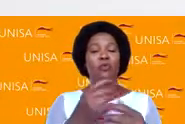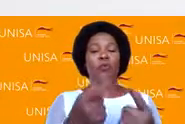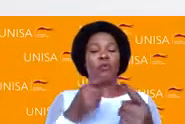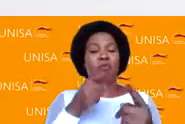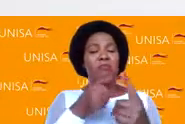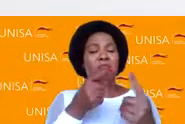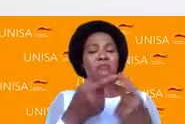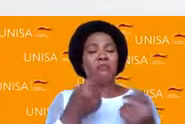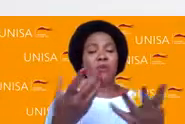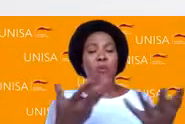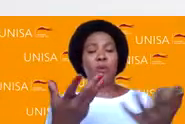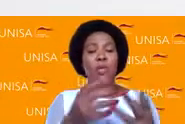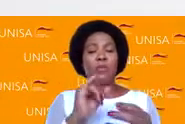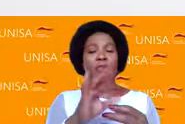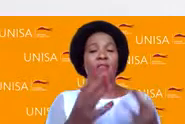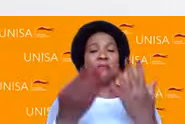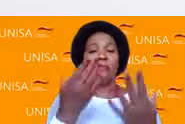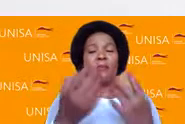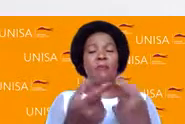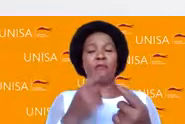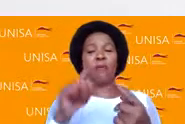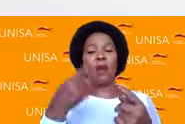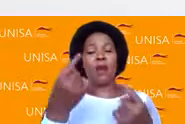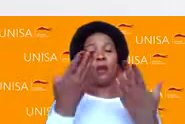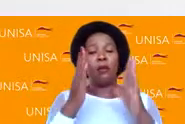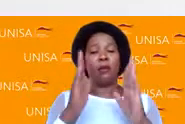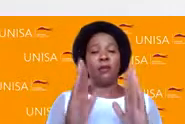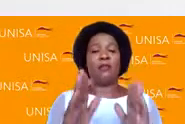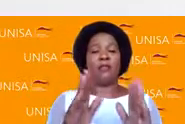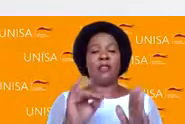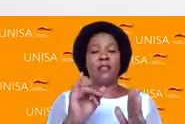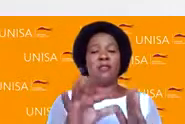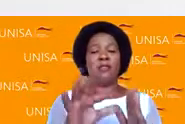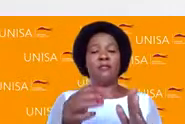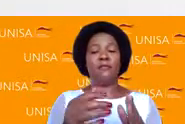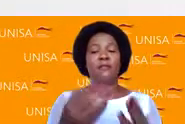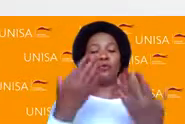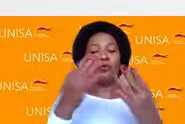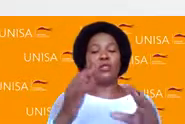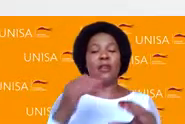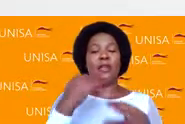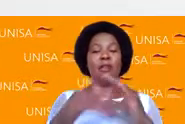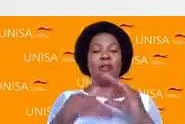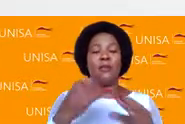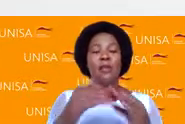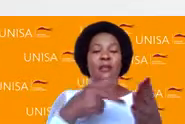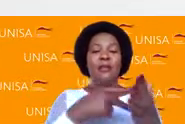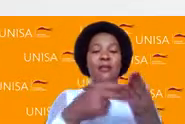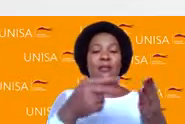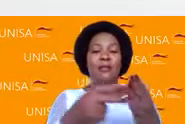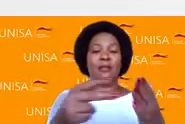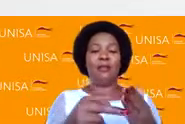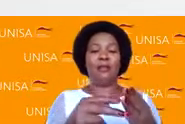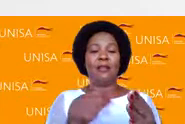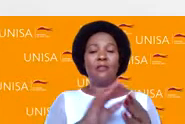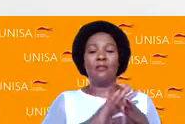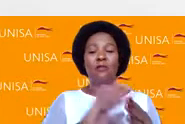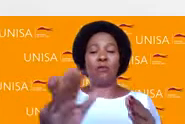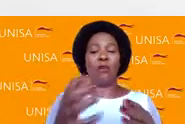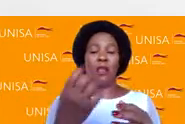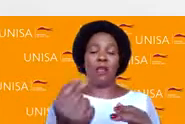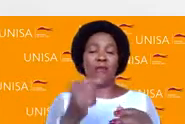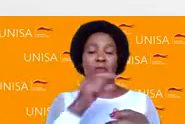sender is from another student, if it's a student email address or one that doesn't end with